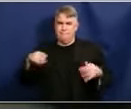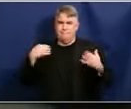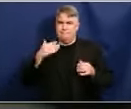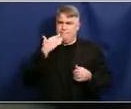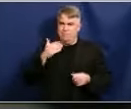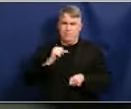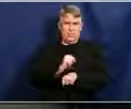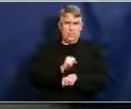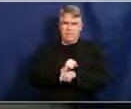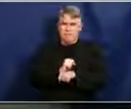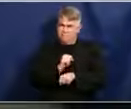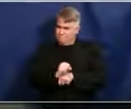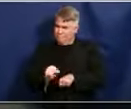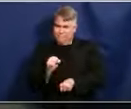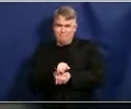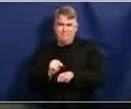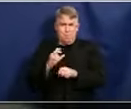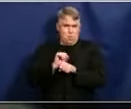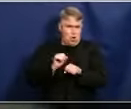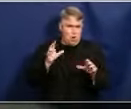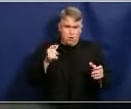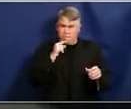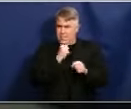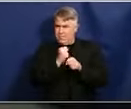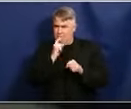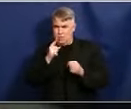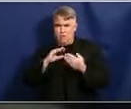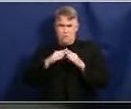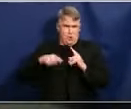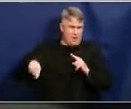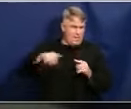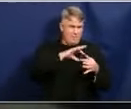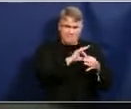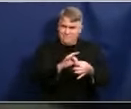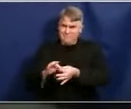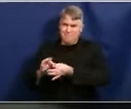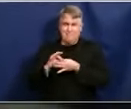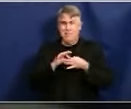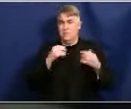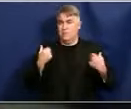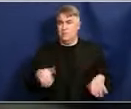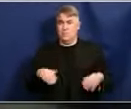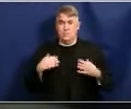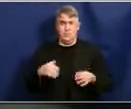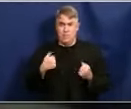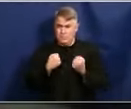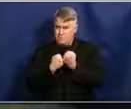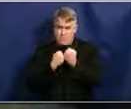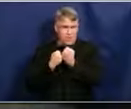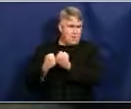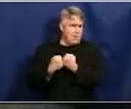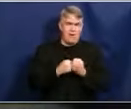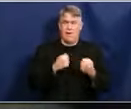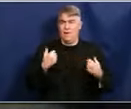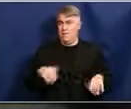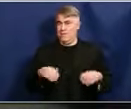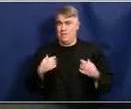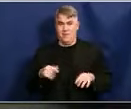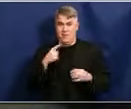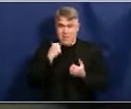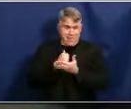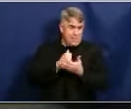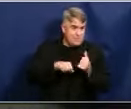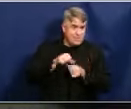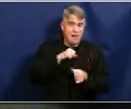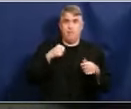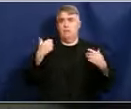of the last year. Our whole community responding to this issue, coming together, supporting each other, helping each other, and feel